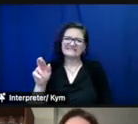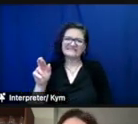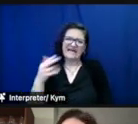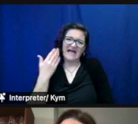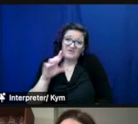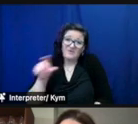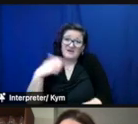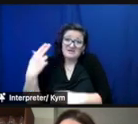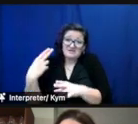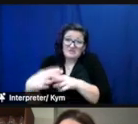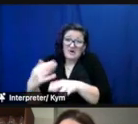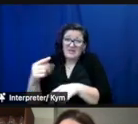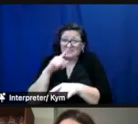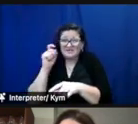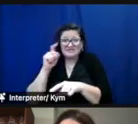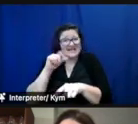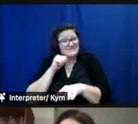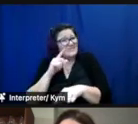own people.